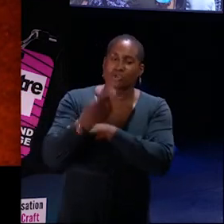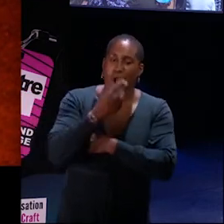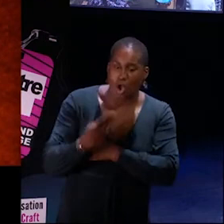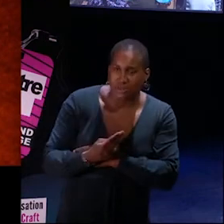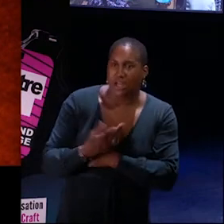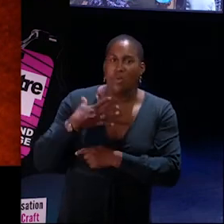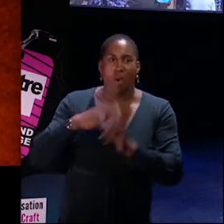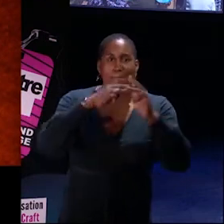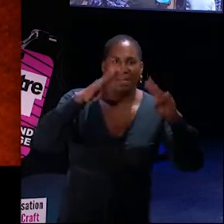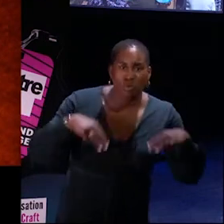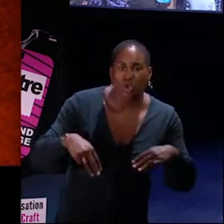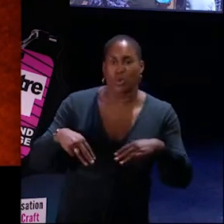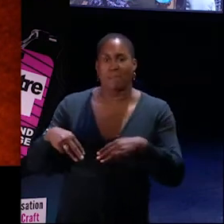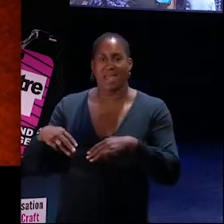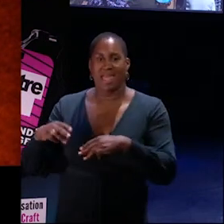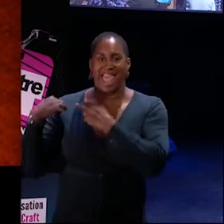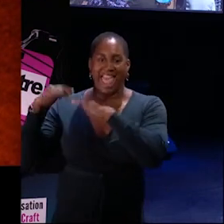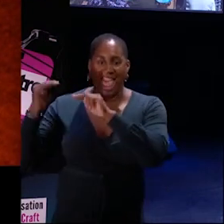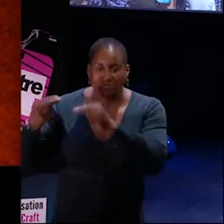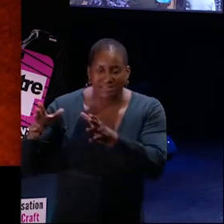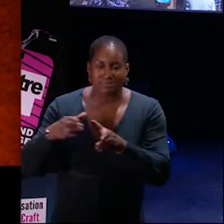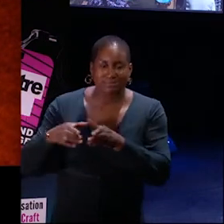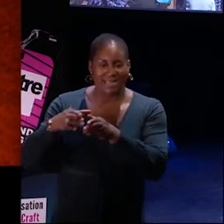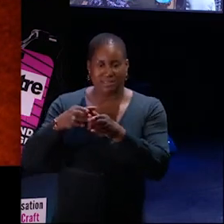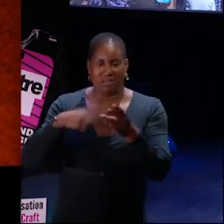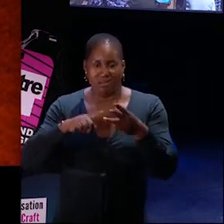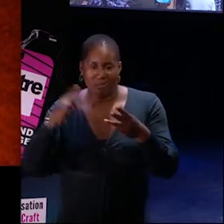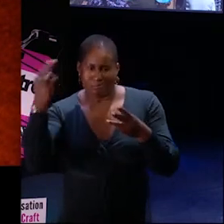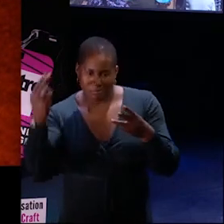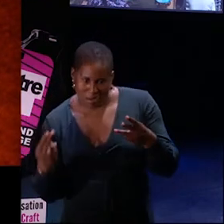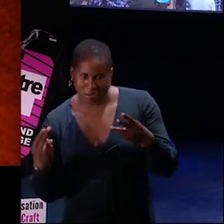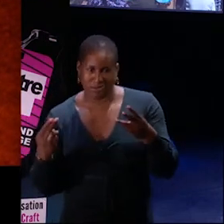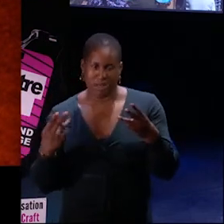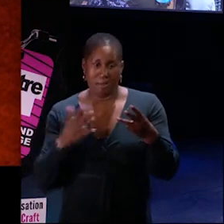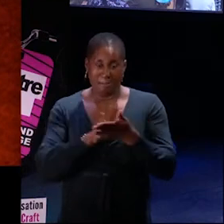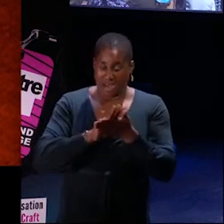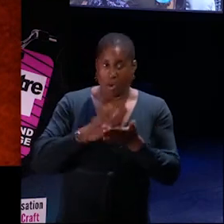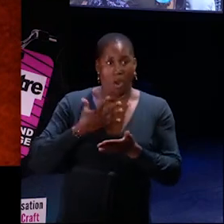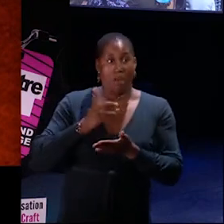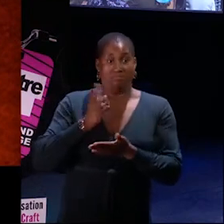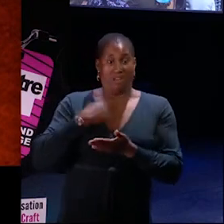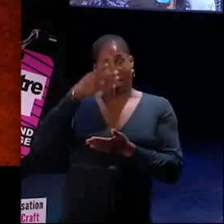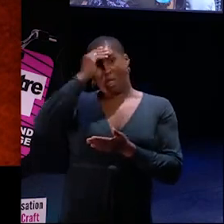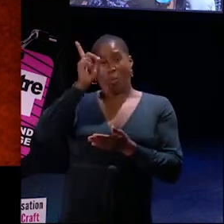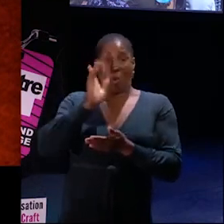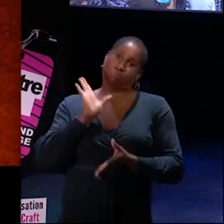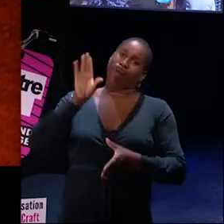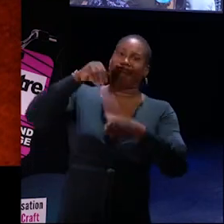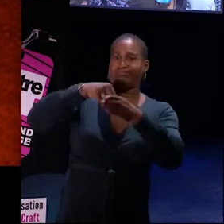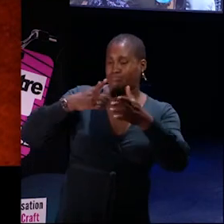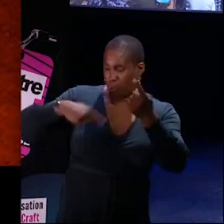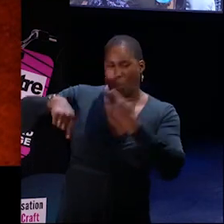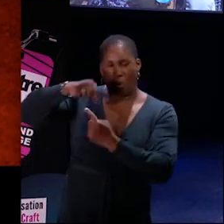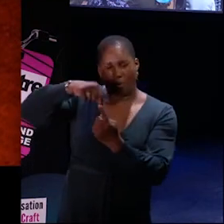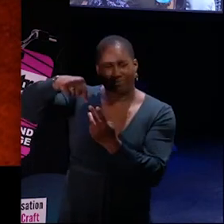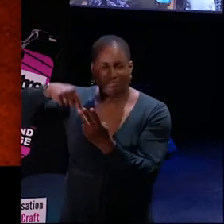with arts, you know, arts of all types, as well as theatre, and sort of bring what we've learned and can share with them and learn from what all sorts of